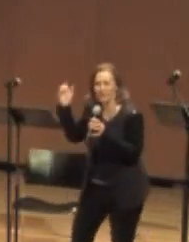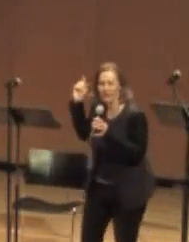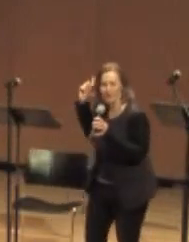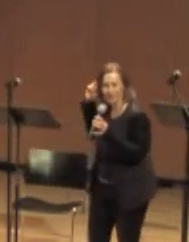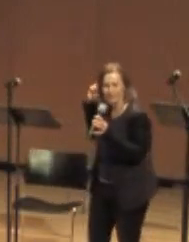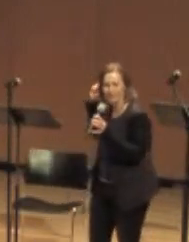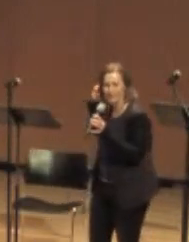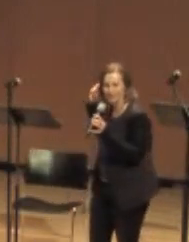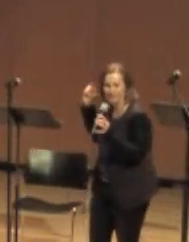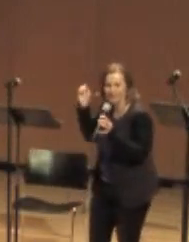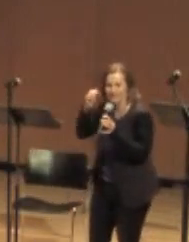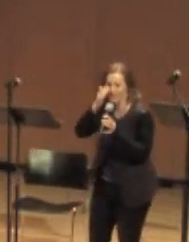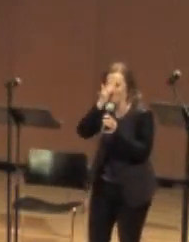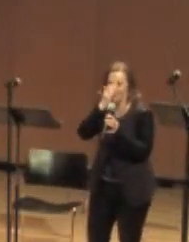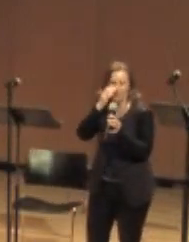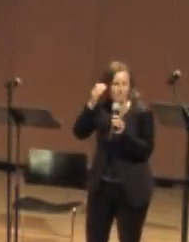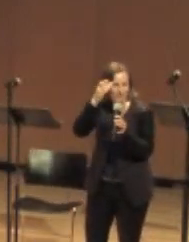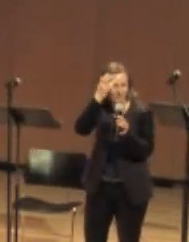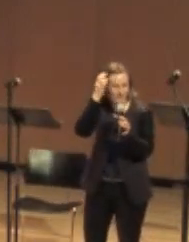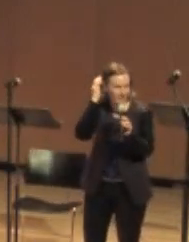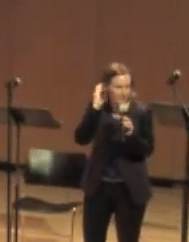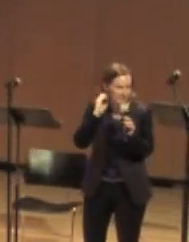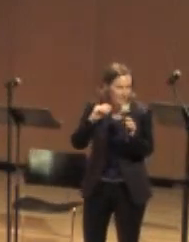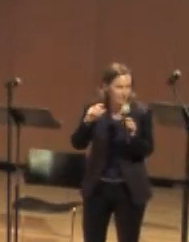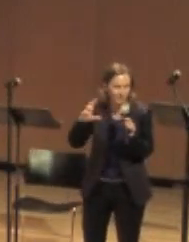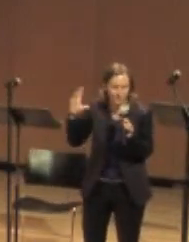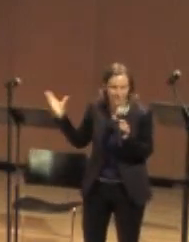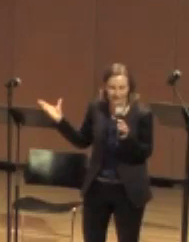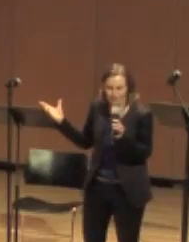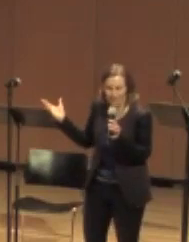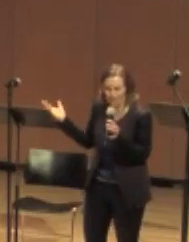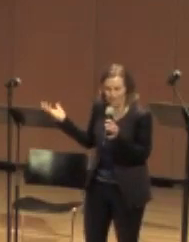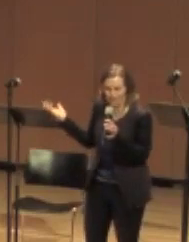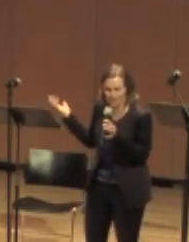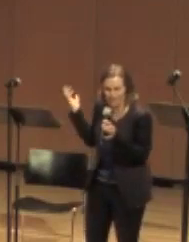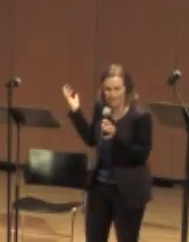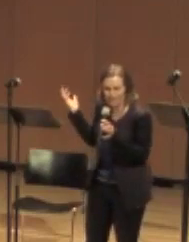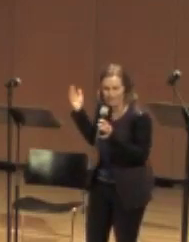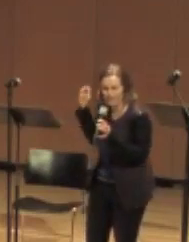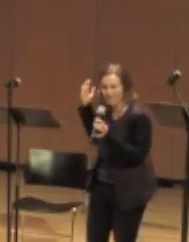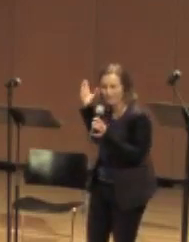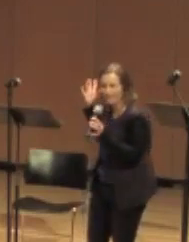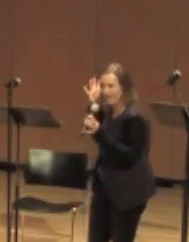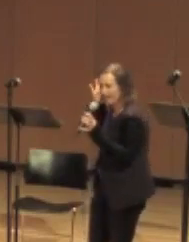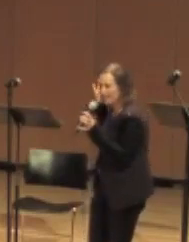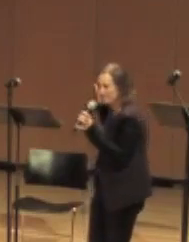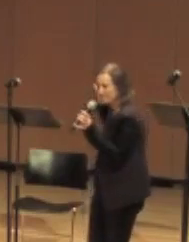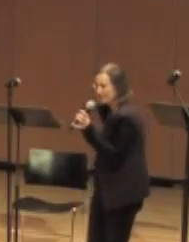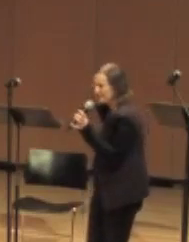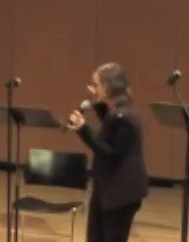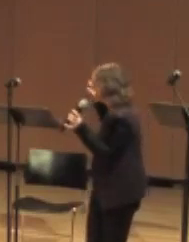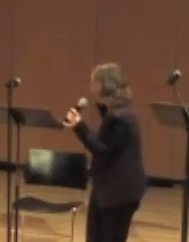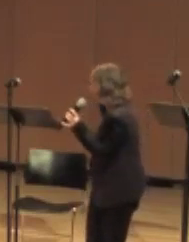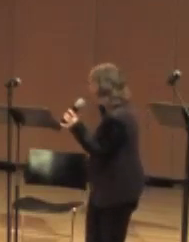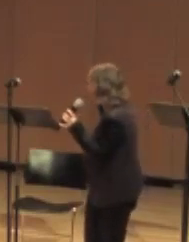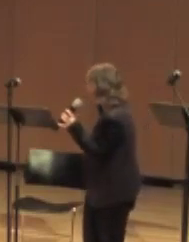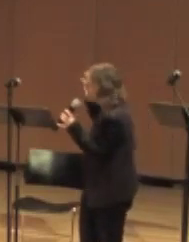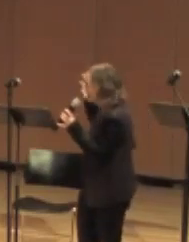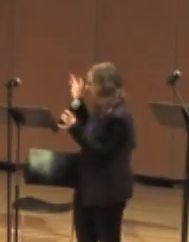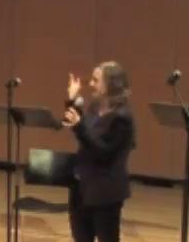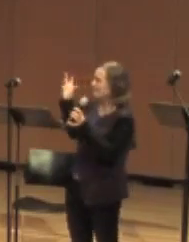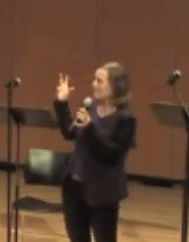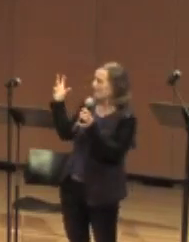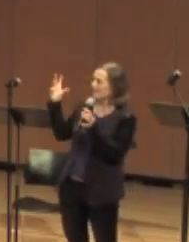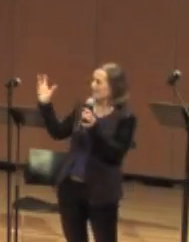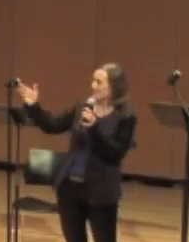to throw up on the screen just a little bit of documentation from the production in 2012 um first the like